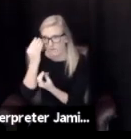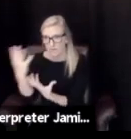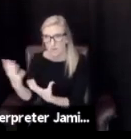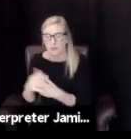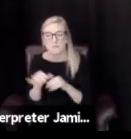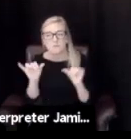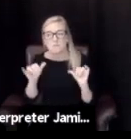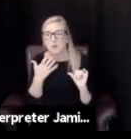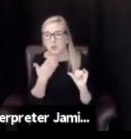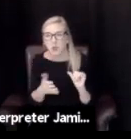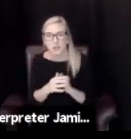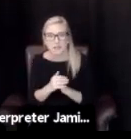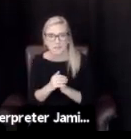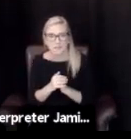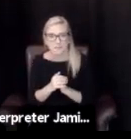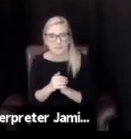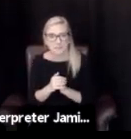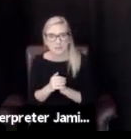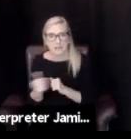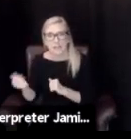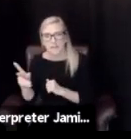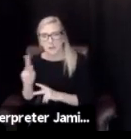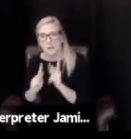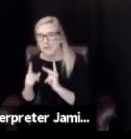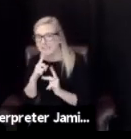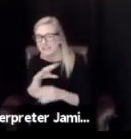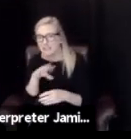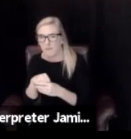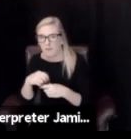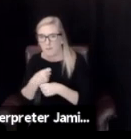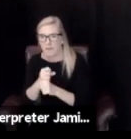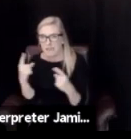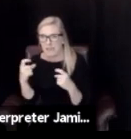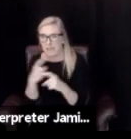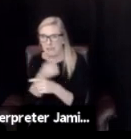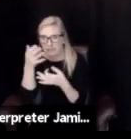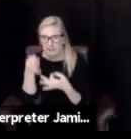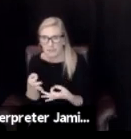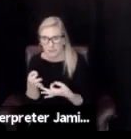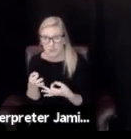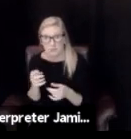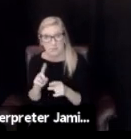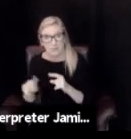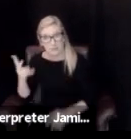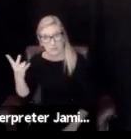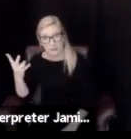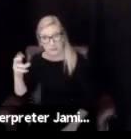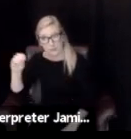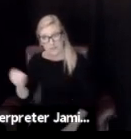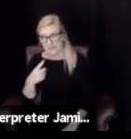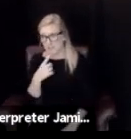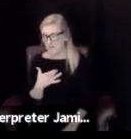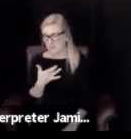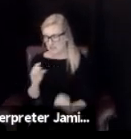very good. And then other ones making complex decisions. And only 2% saw yourself in none of the